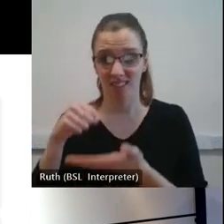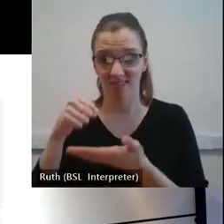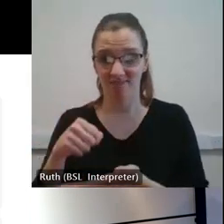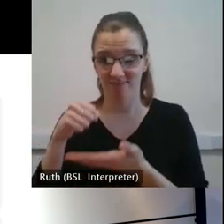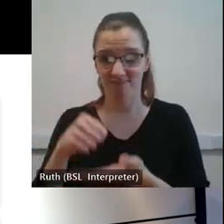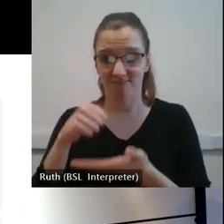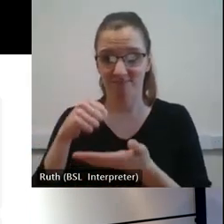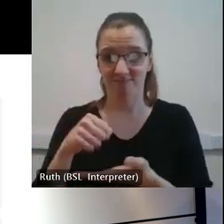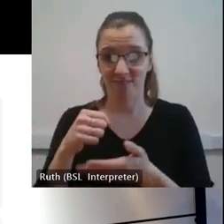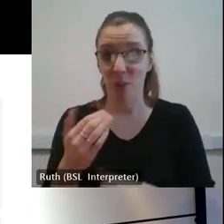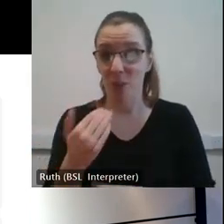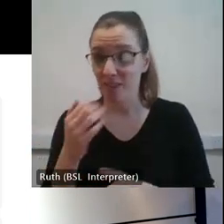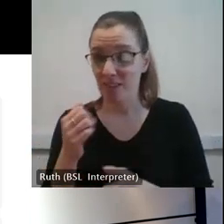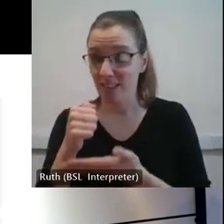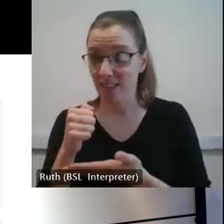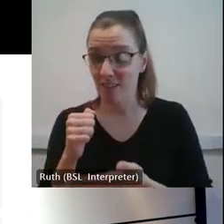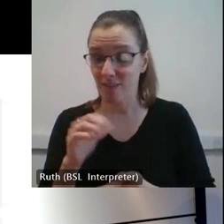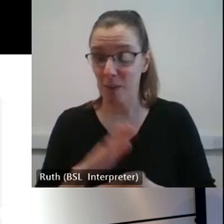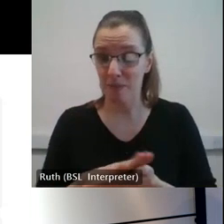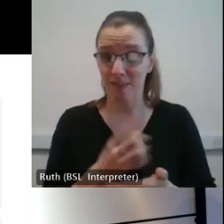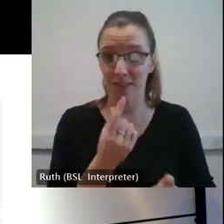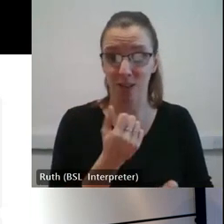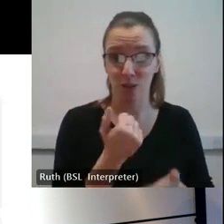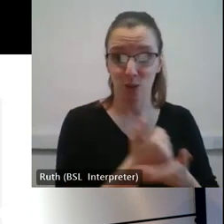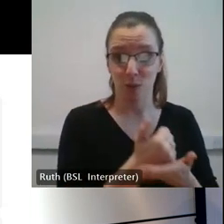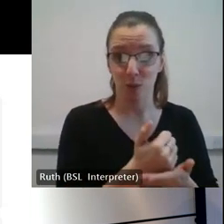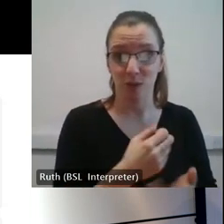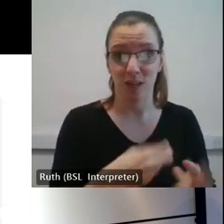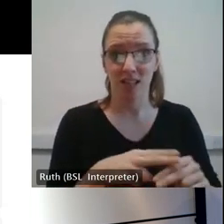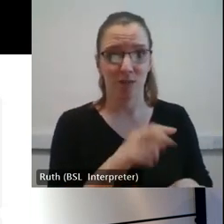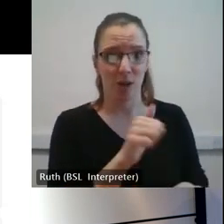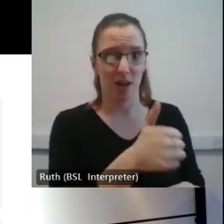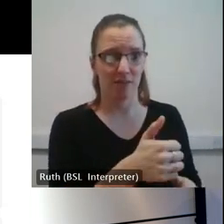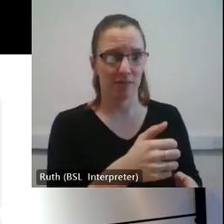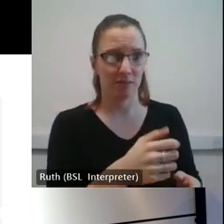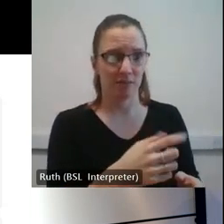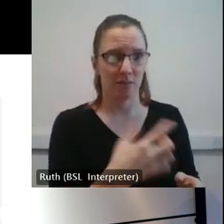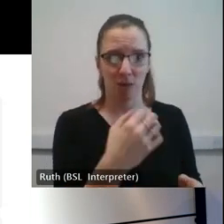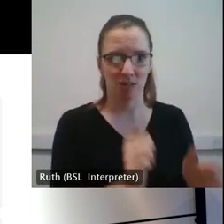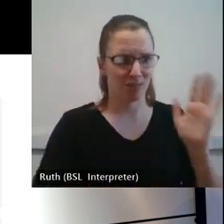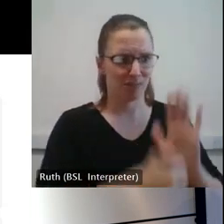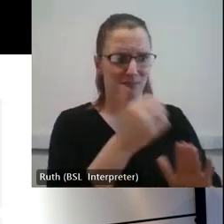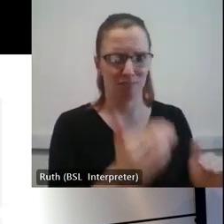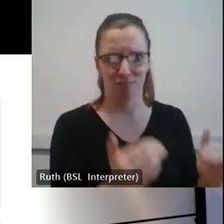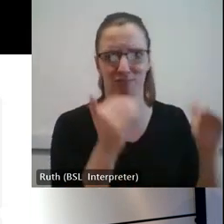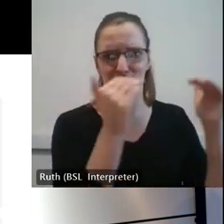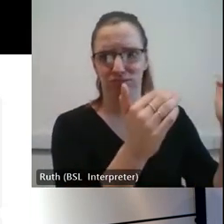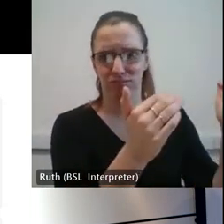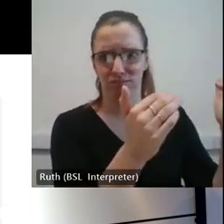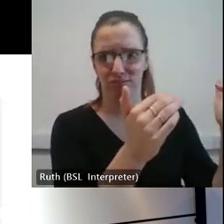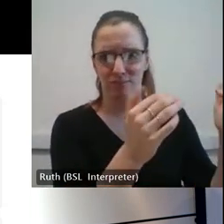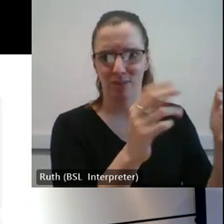funding enough to support. If you have a very talented, skillful volunteer,